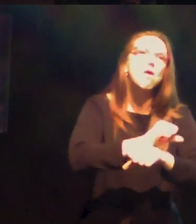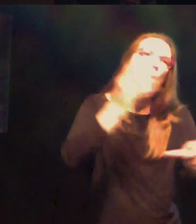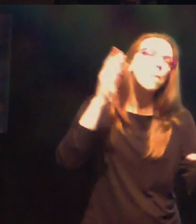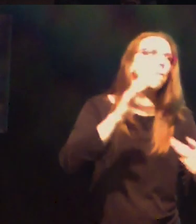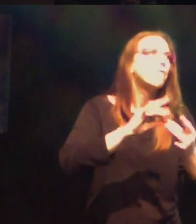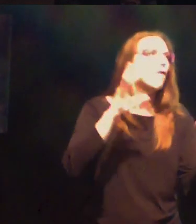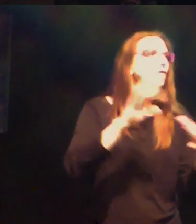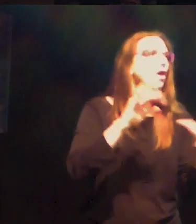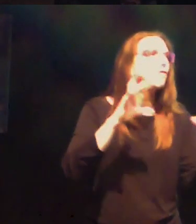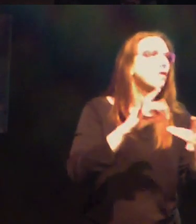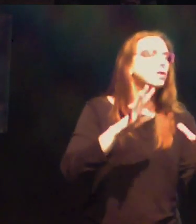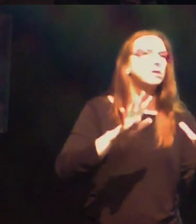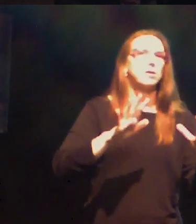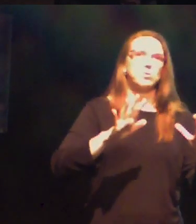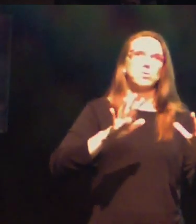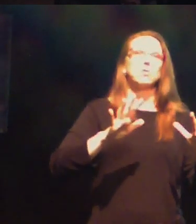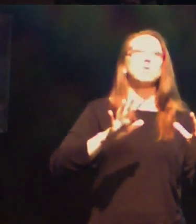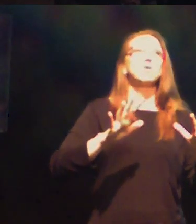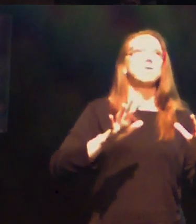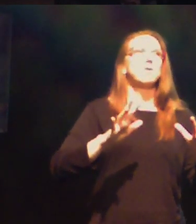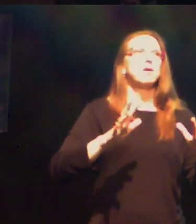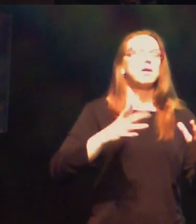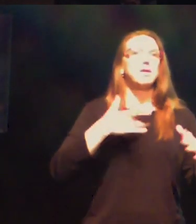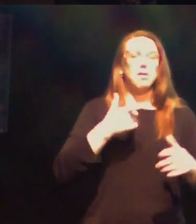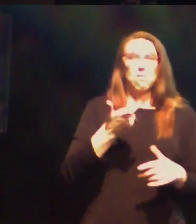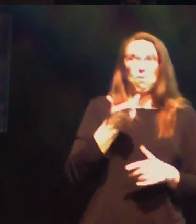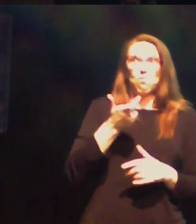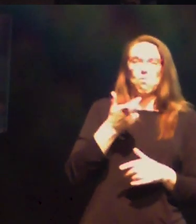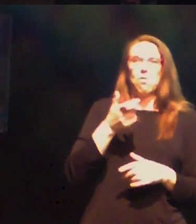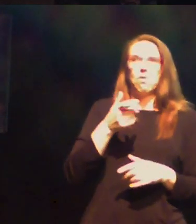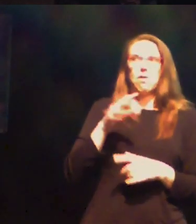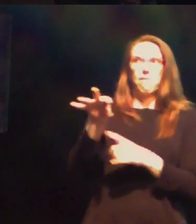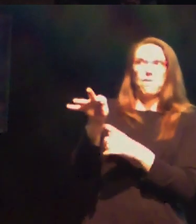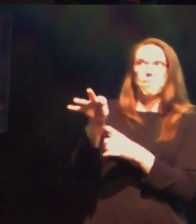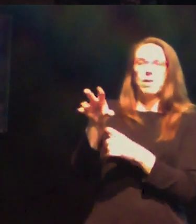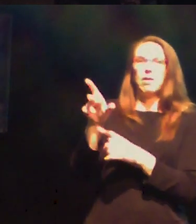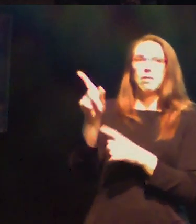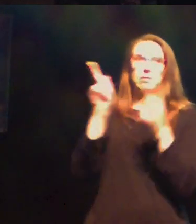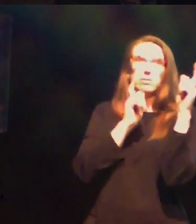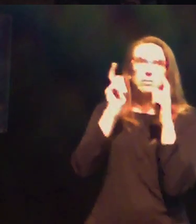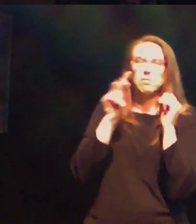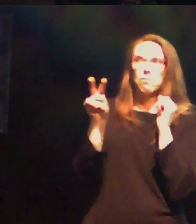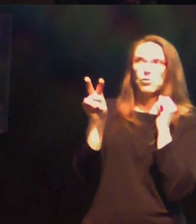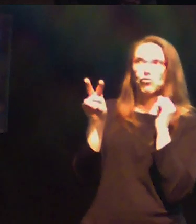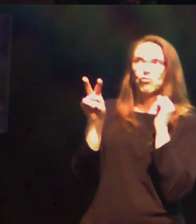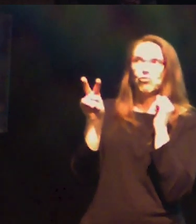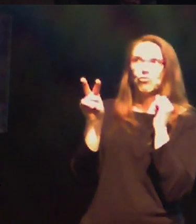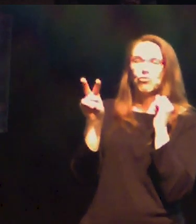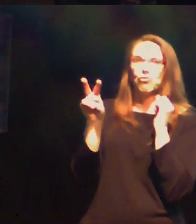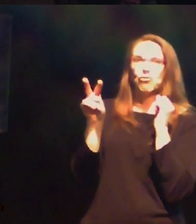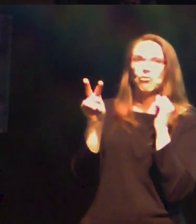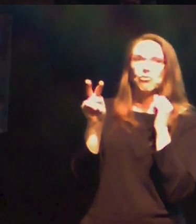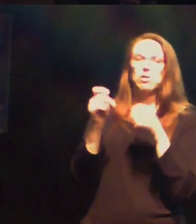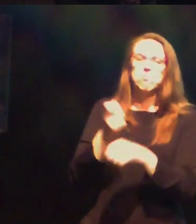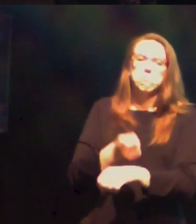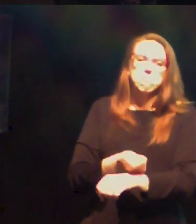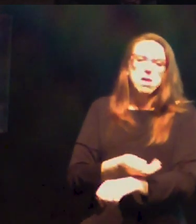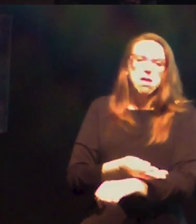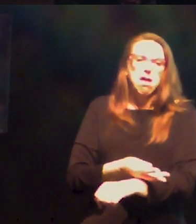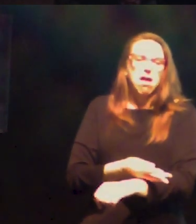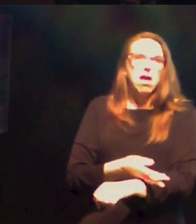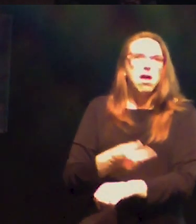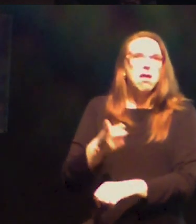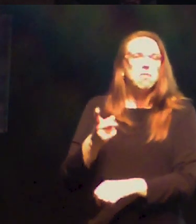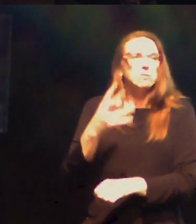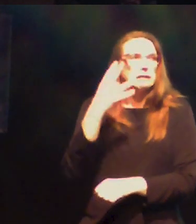think that's where we felt, like I was watching and shooting, and I was watching her face, and it gave me goosebumps that what